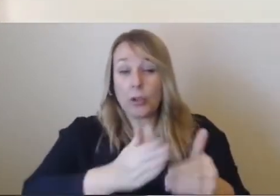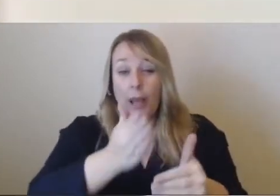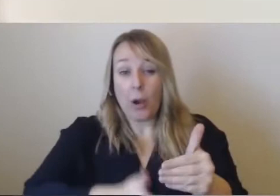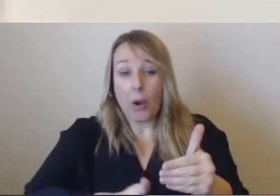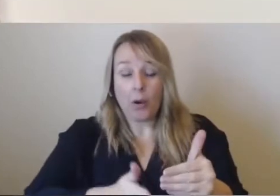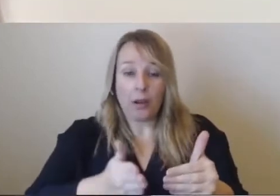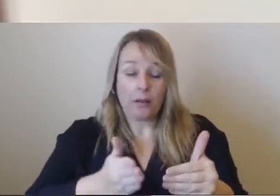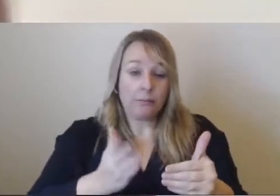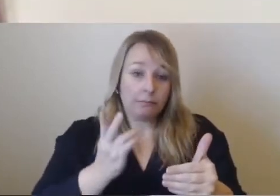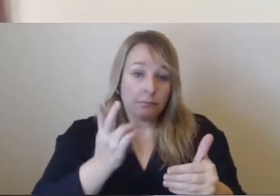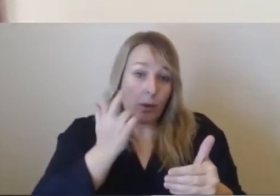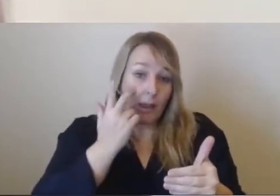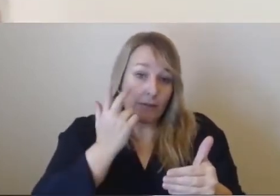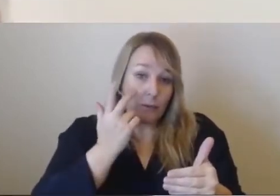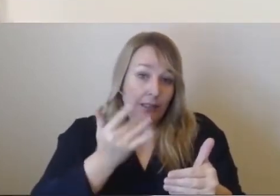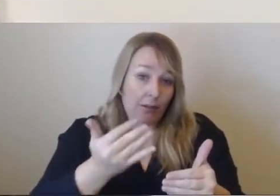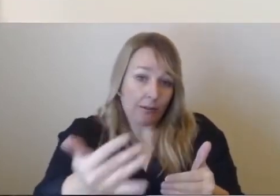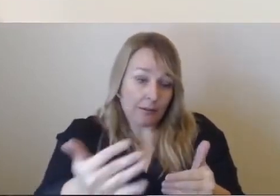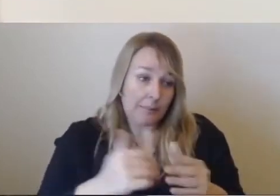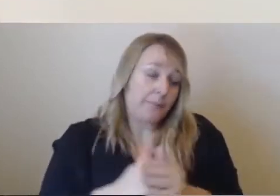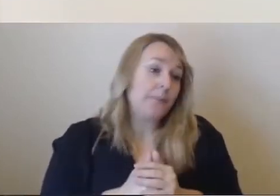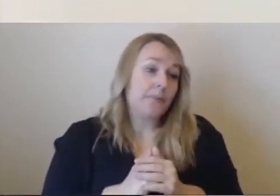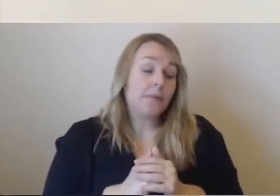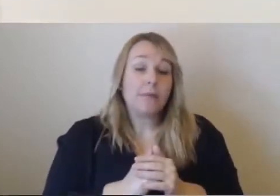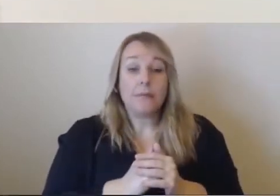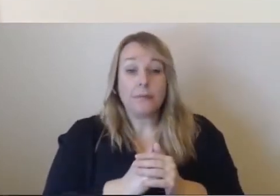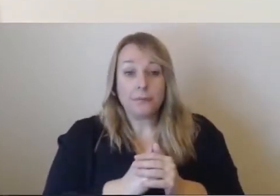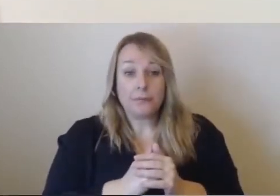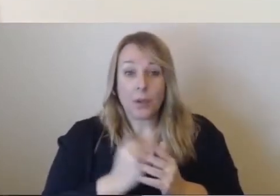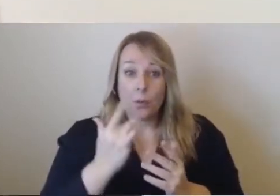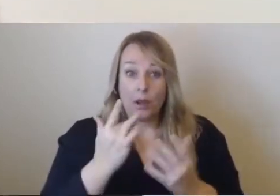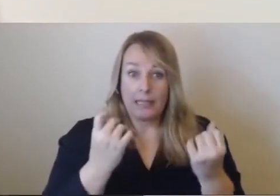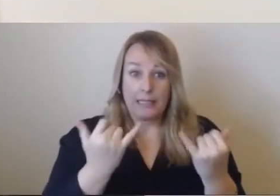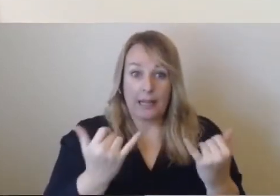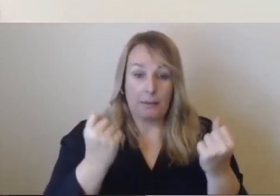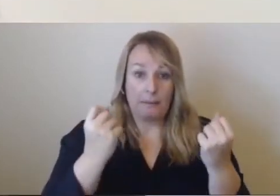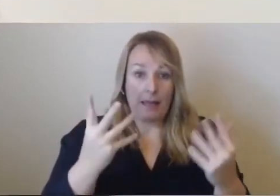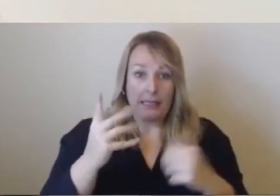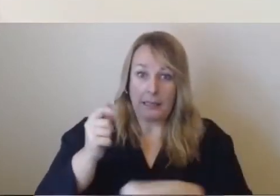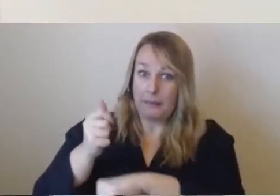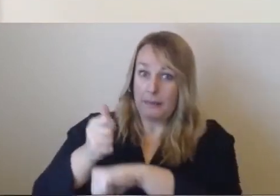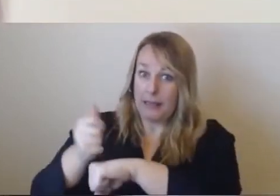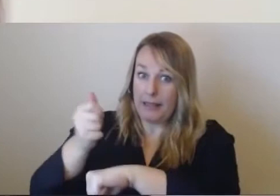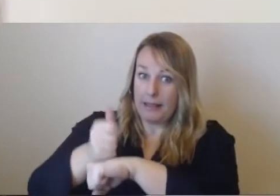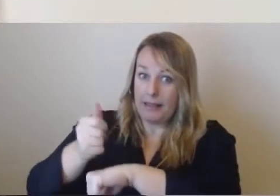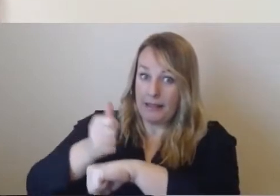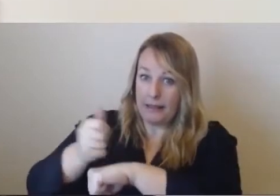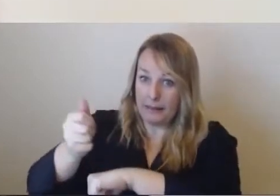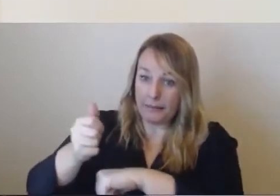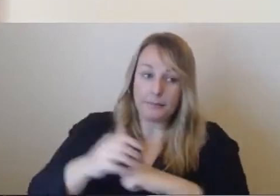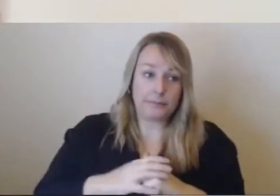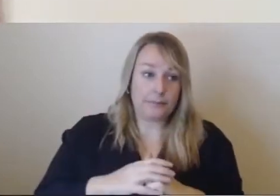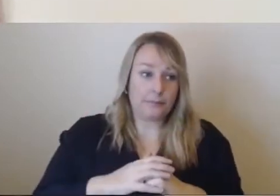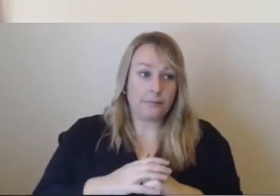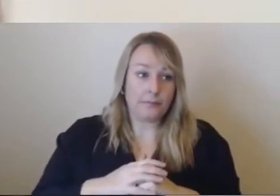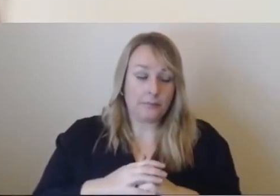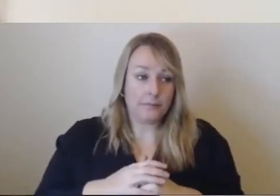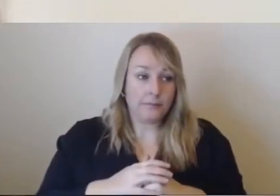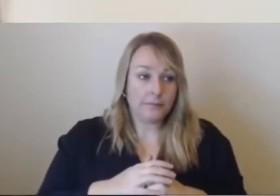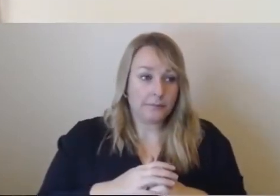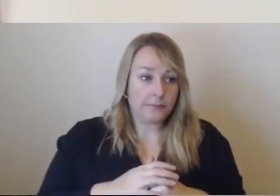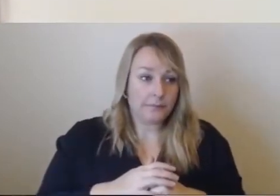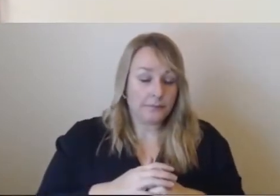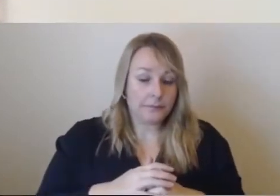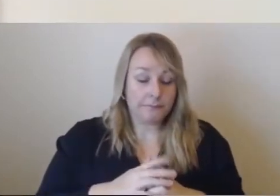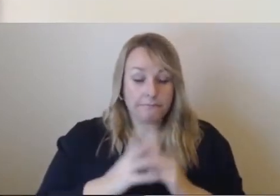China. Because on one hand, although there's a lot of blame that, you know, that they can take for